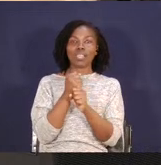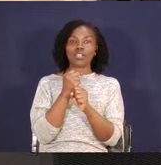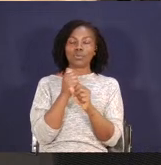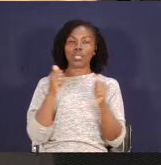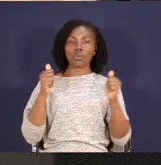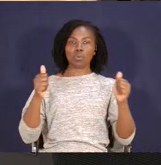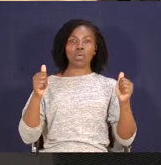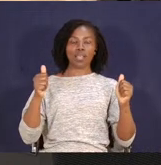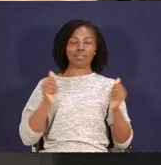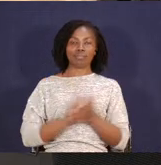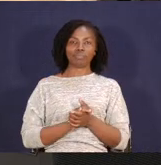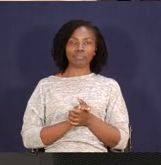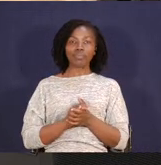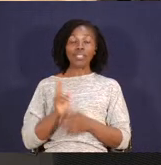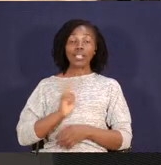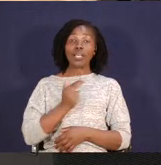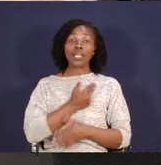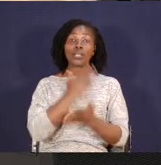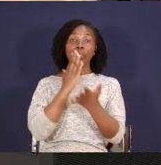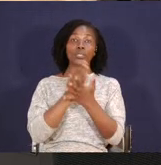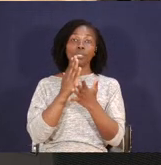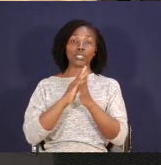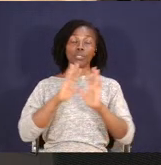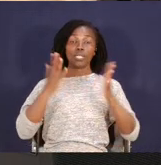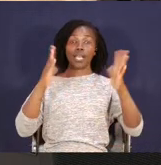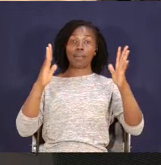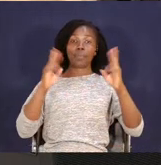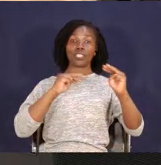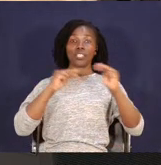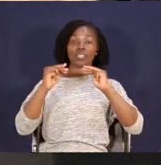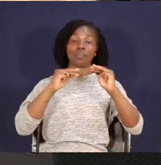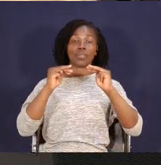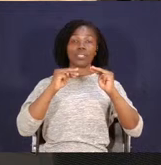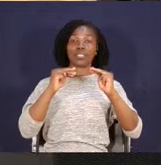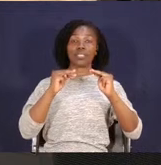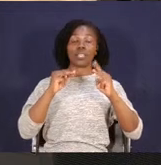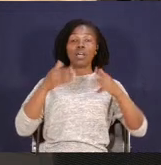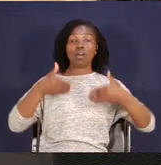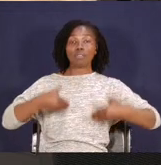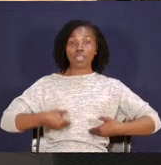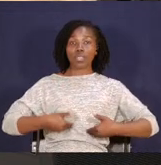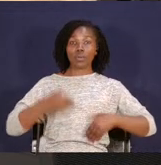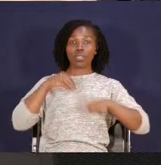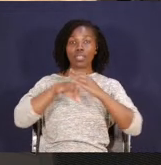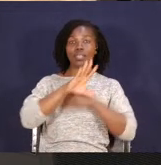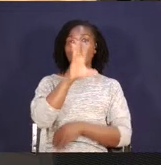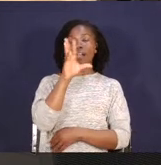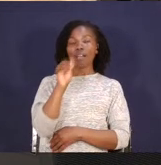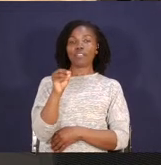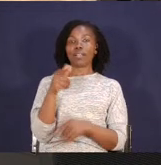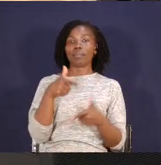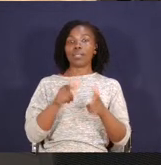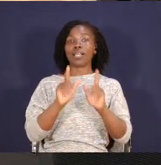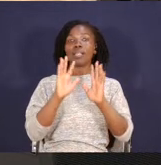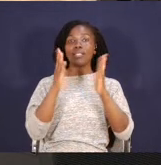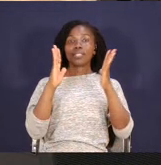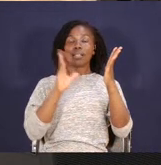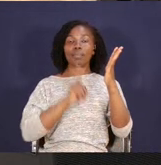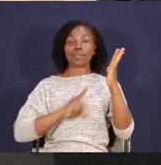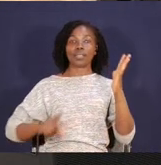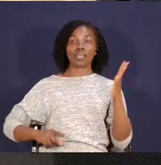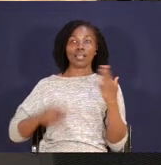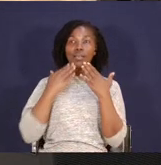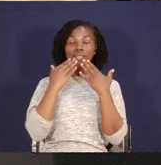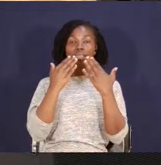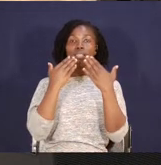woman on the mile. And we really appreciate the ministry of these young people of our continent. Let's give a hand to the Lord. Thank you very